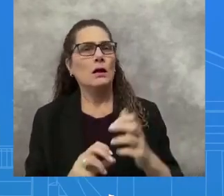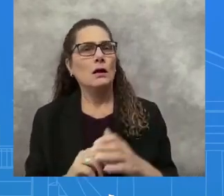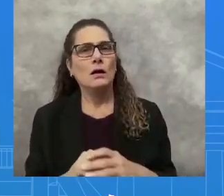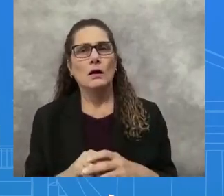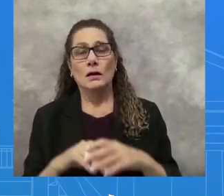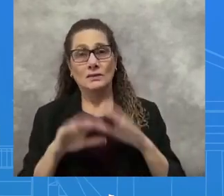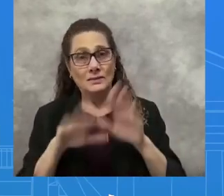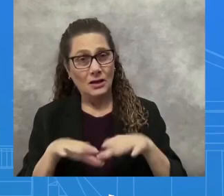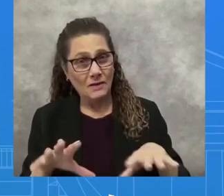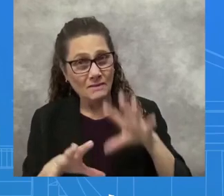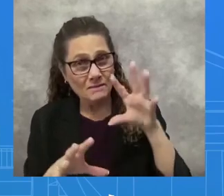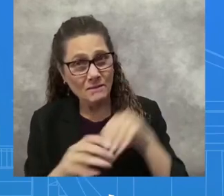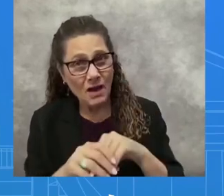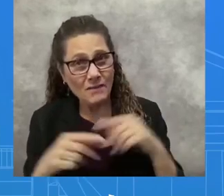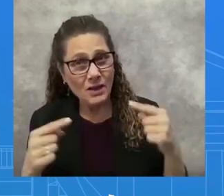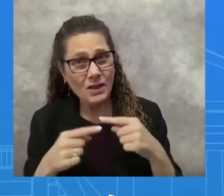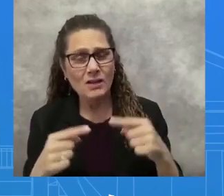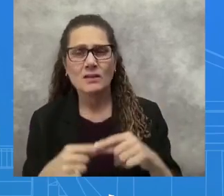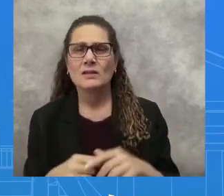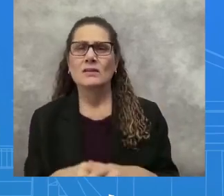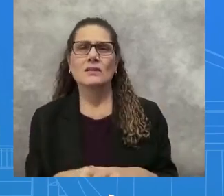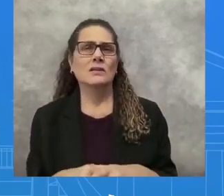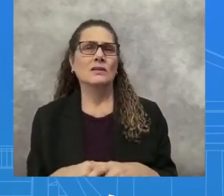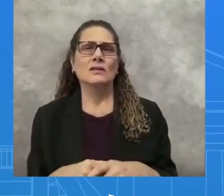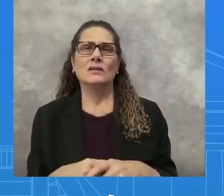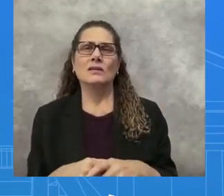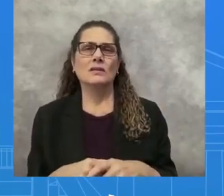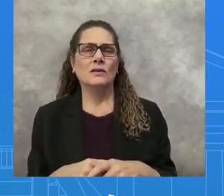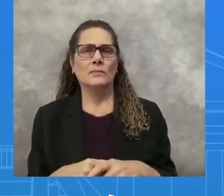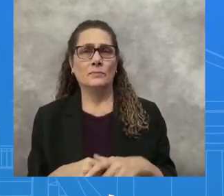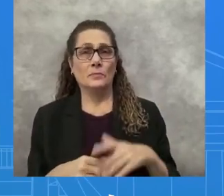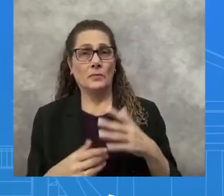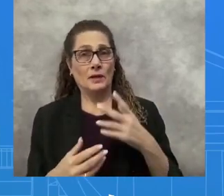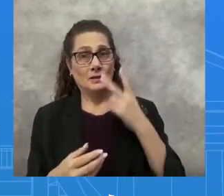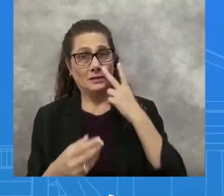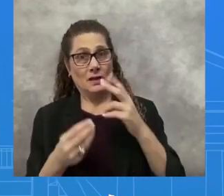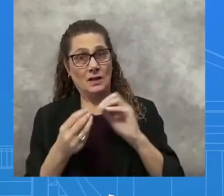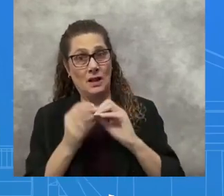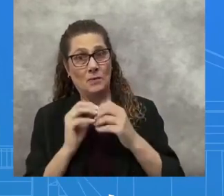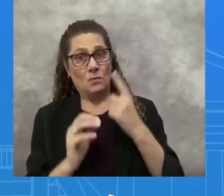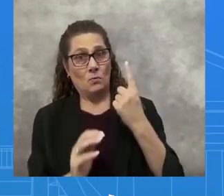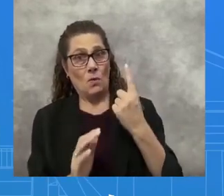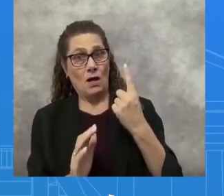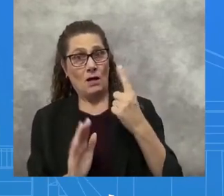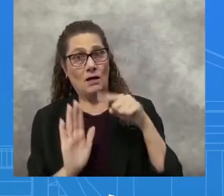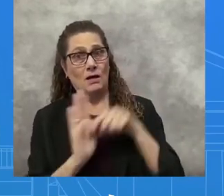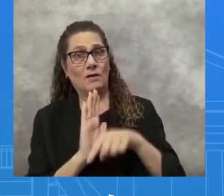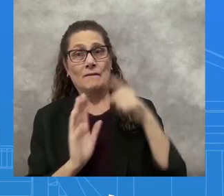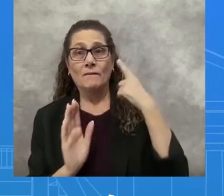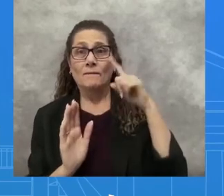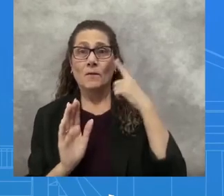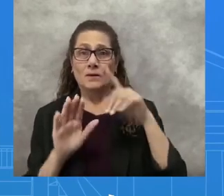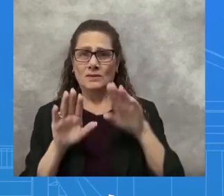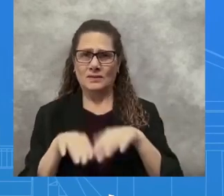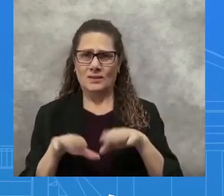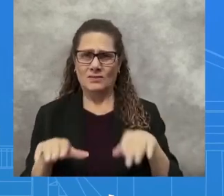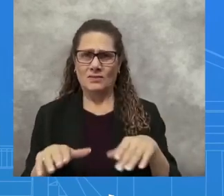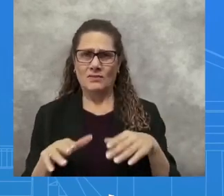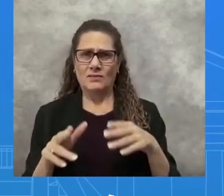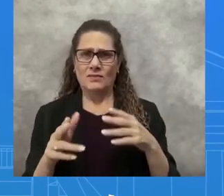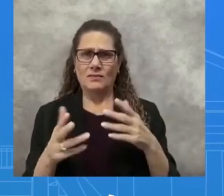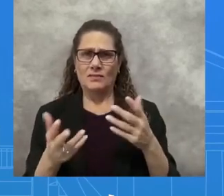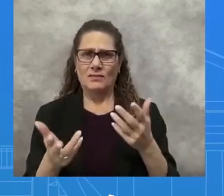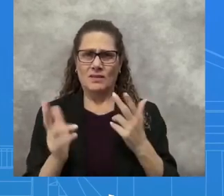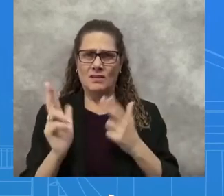hear that gun violence is the #1 killer of our kids here in the U.S., that's not okay.